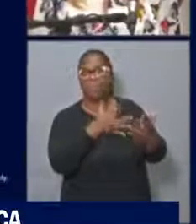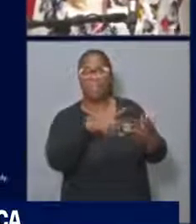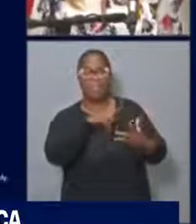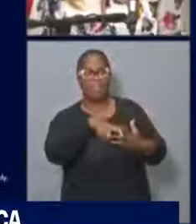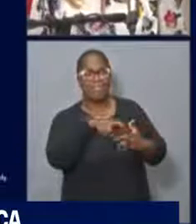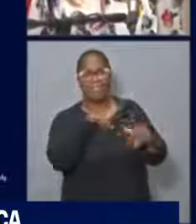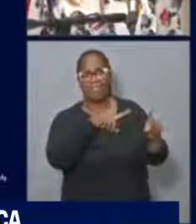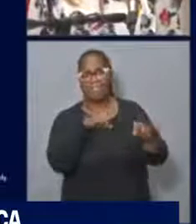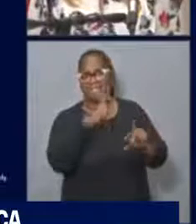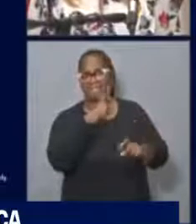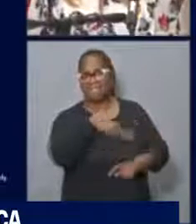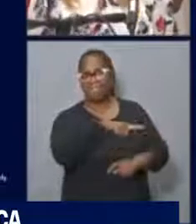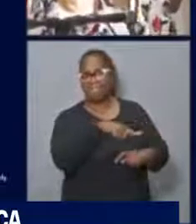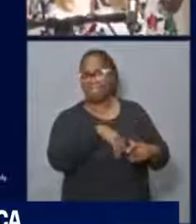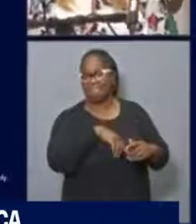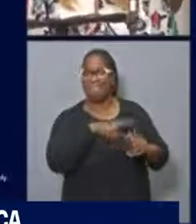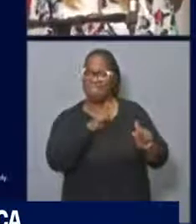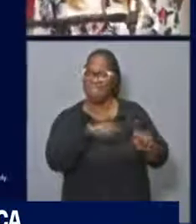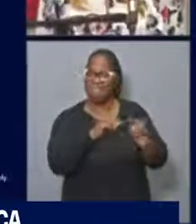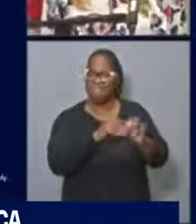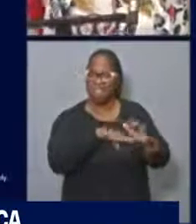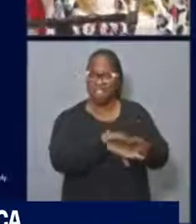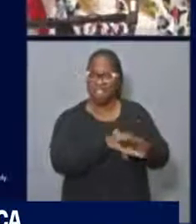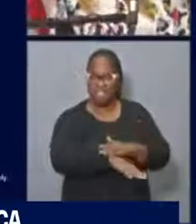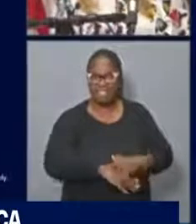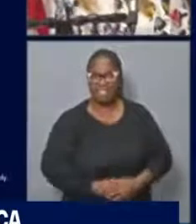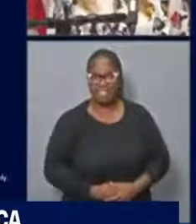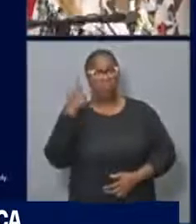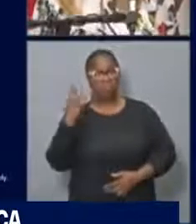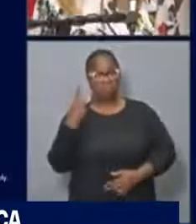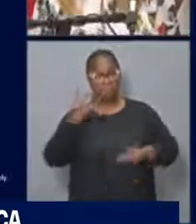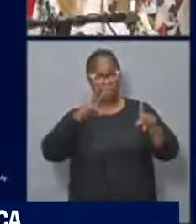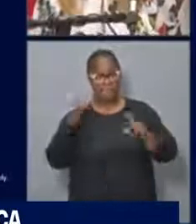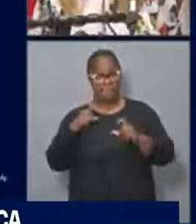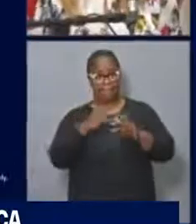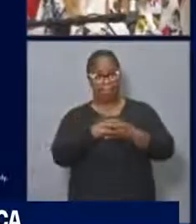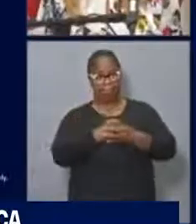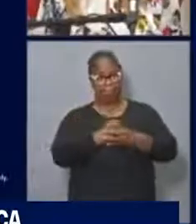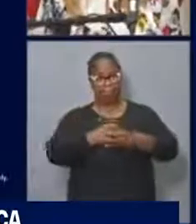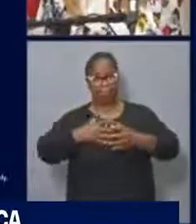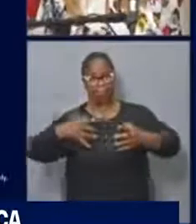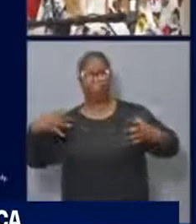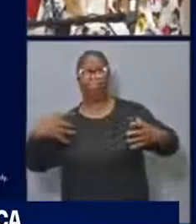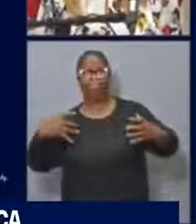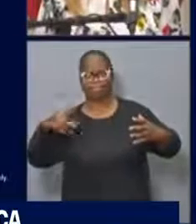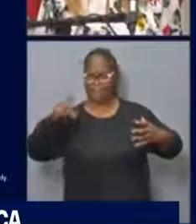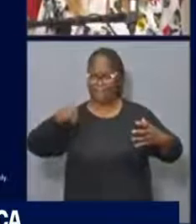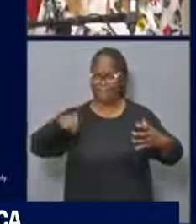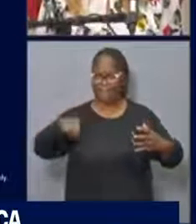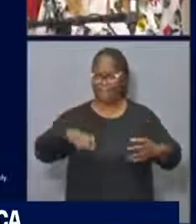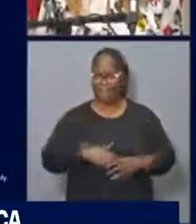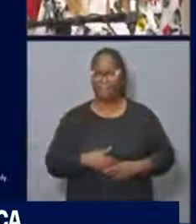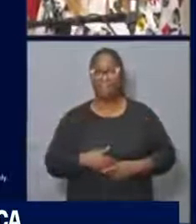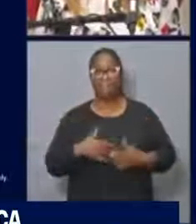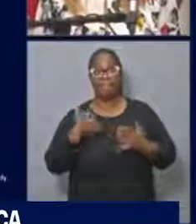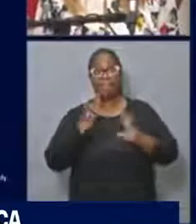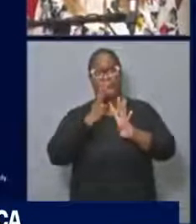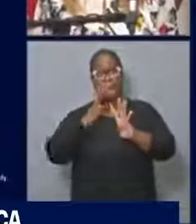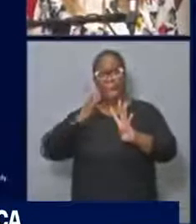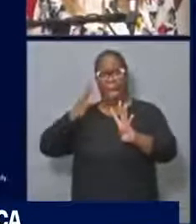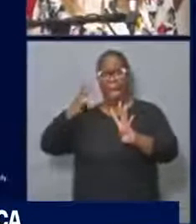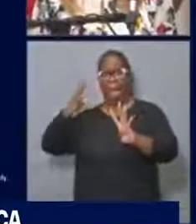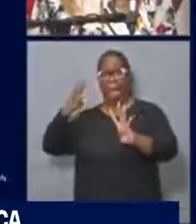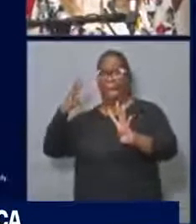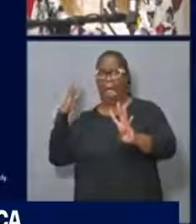burden. We also need to recognize, though, that adding testing is needed. The demand has outstripped the supply among those